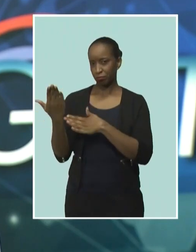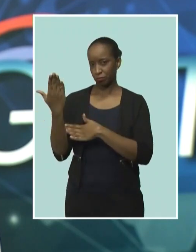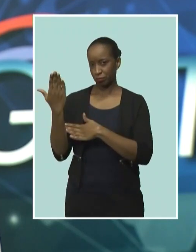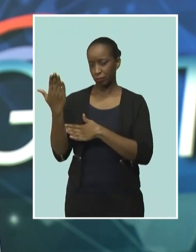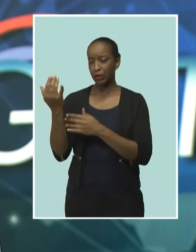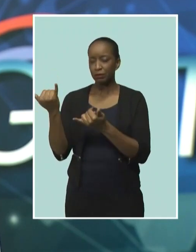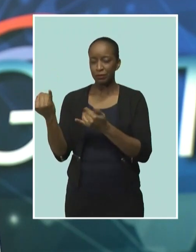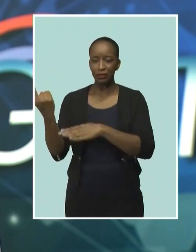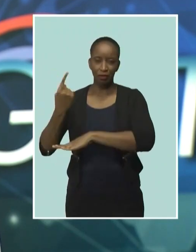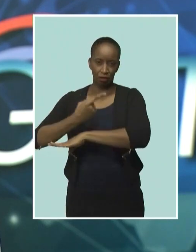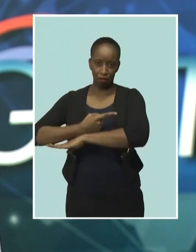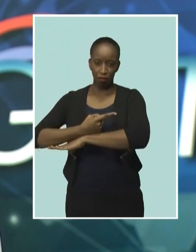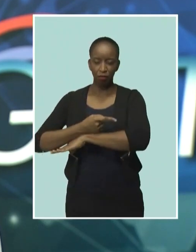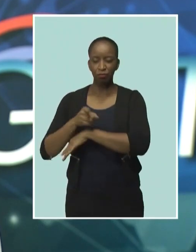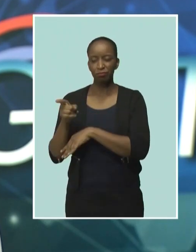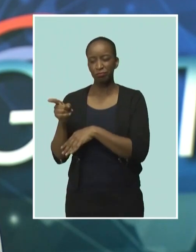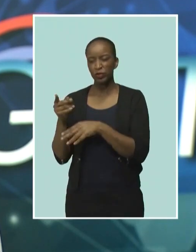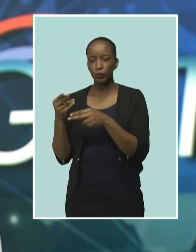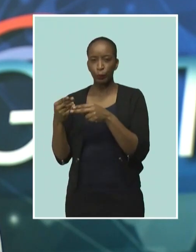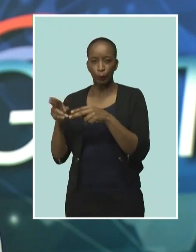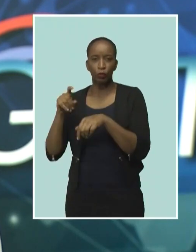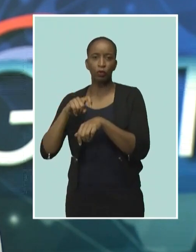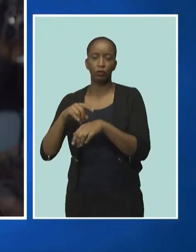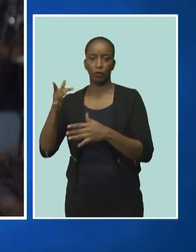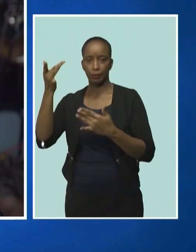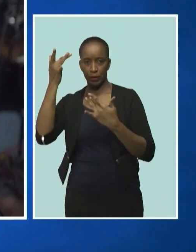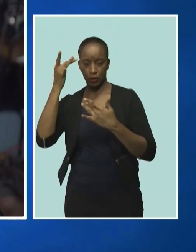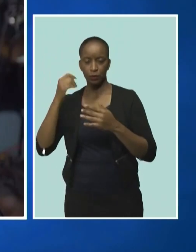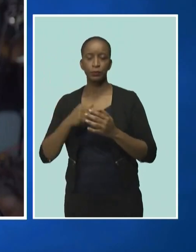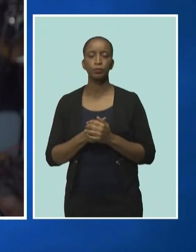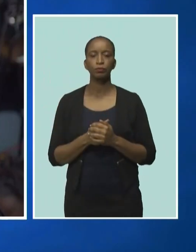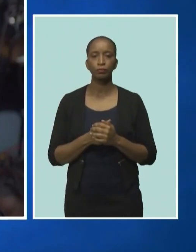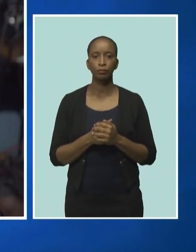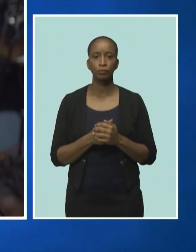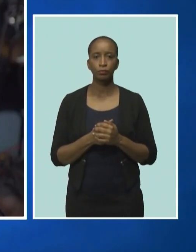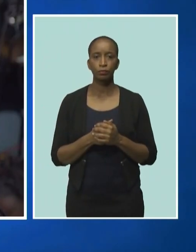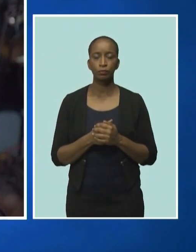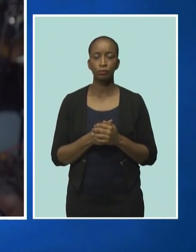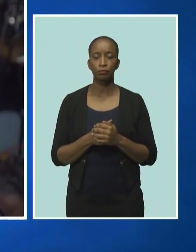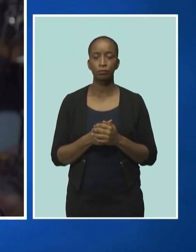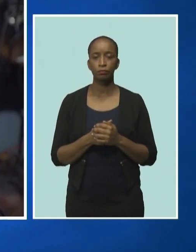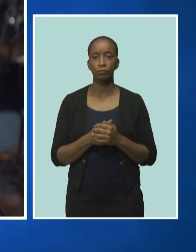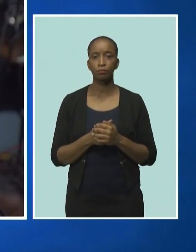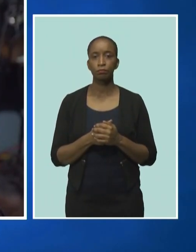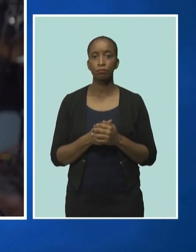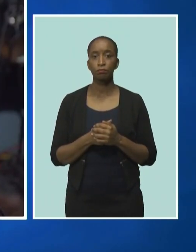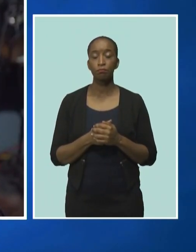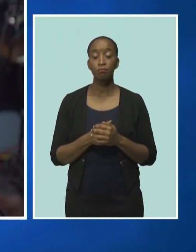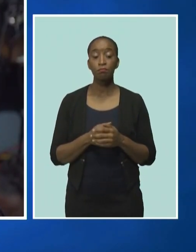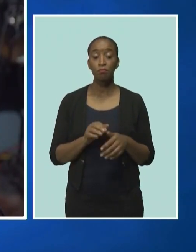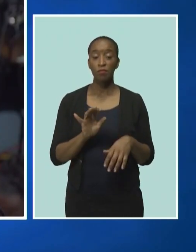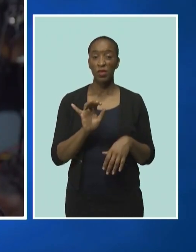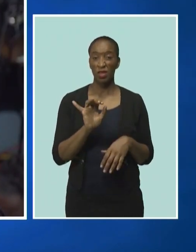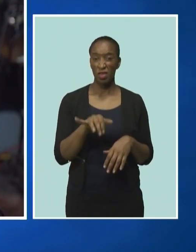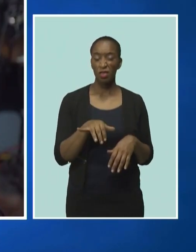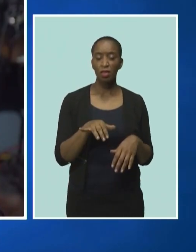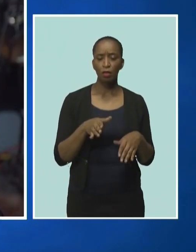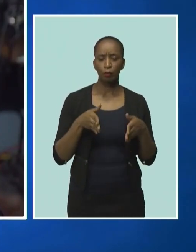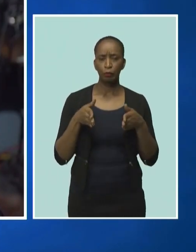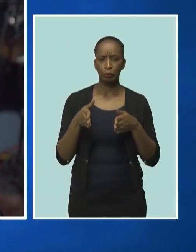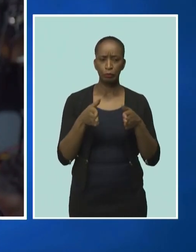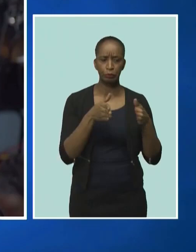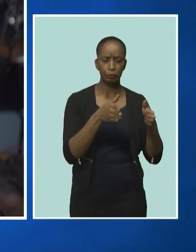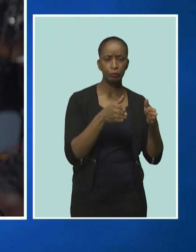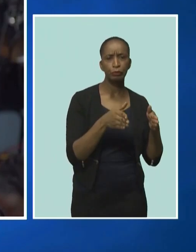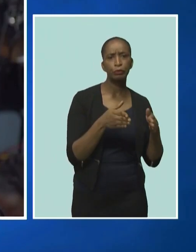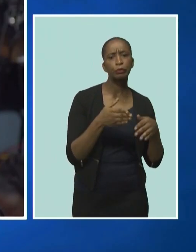illness. Rashid Best reports. We plan to intensify this community access road program within